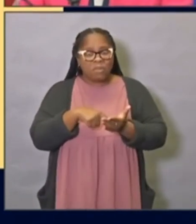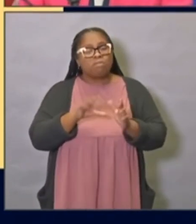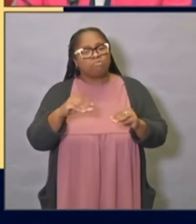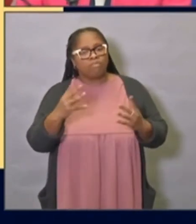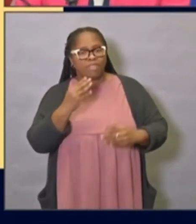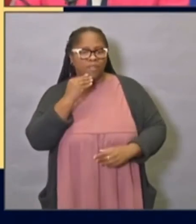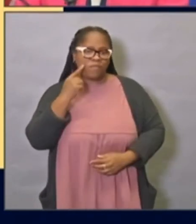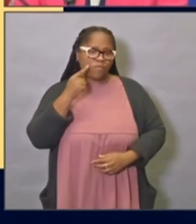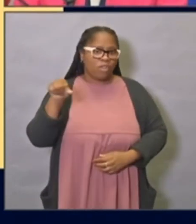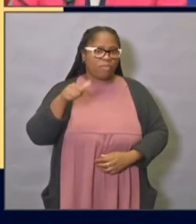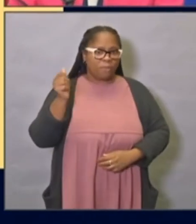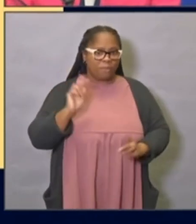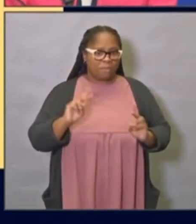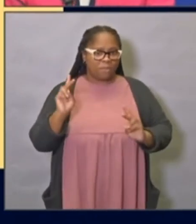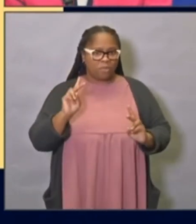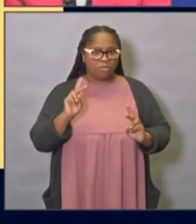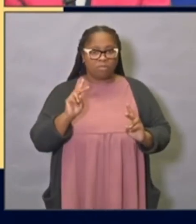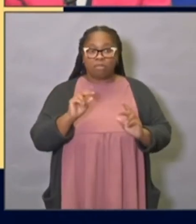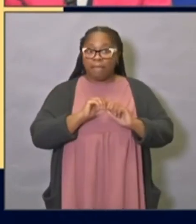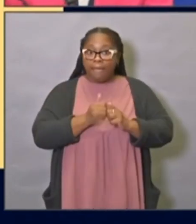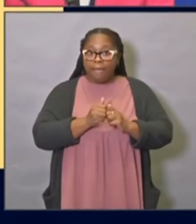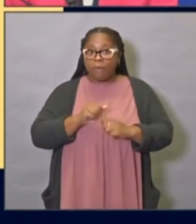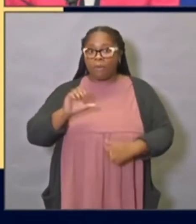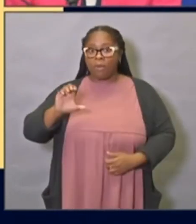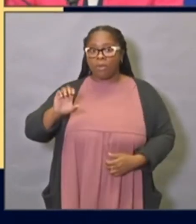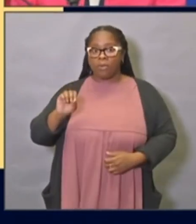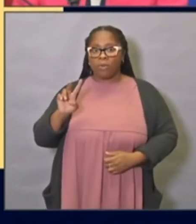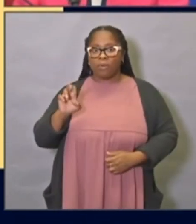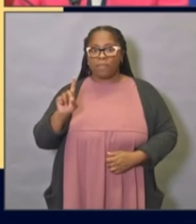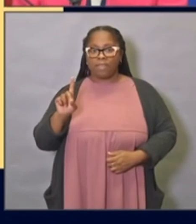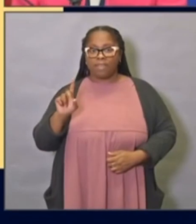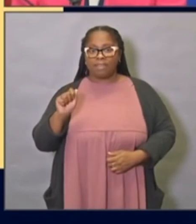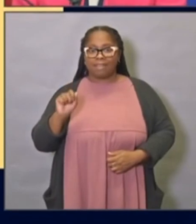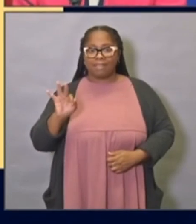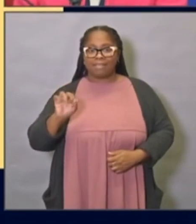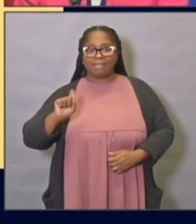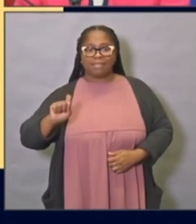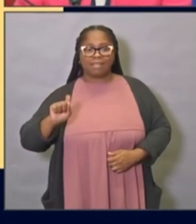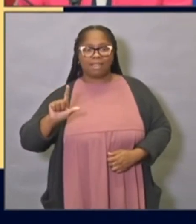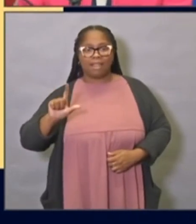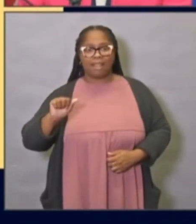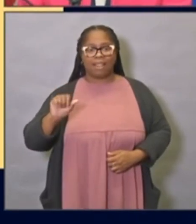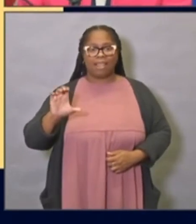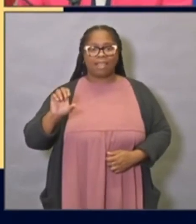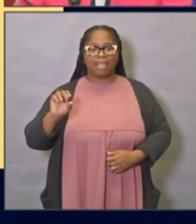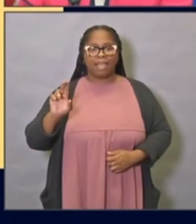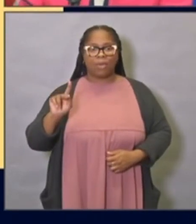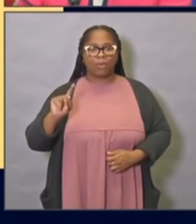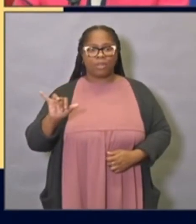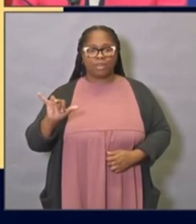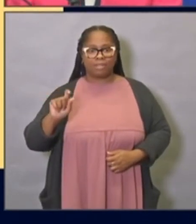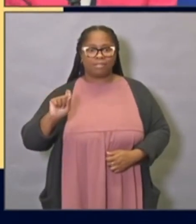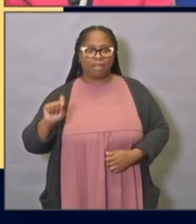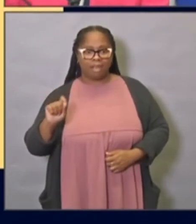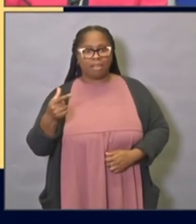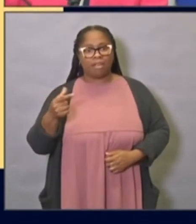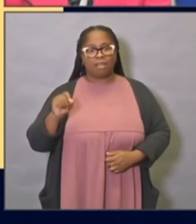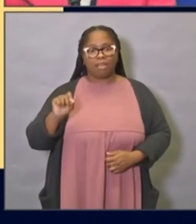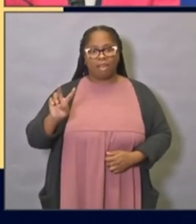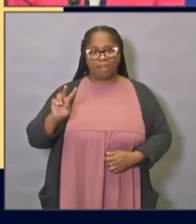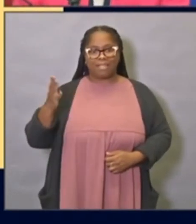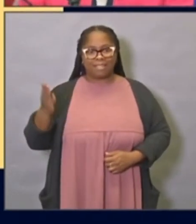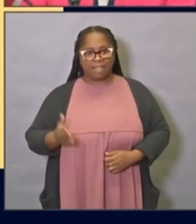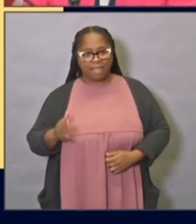You can find ways to help at covid19.lacounty.gov food. It's